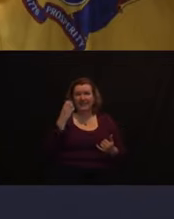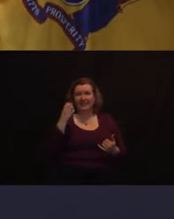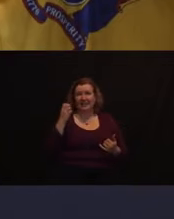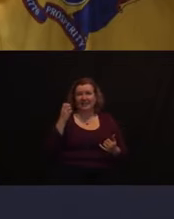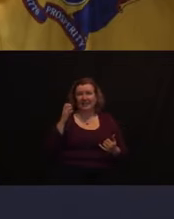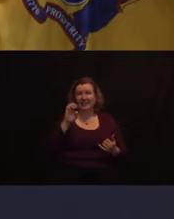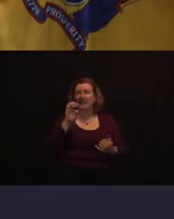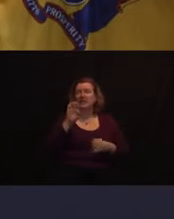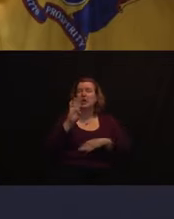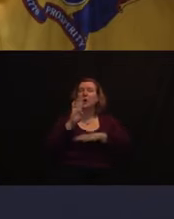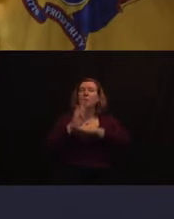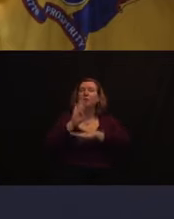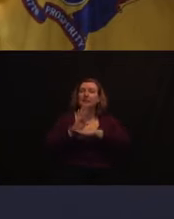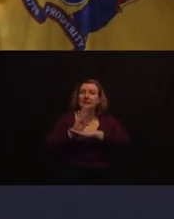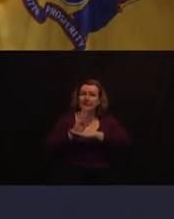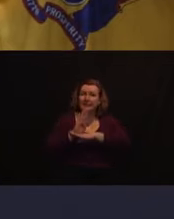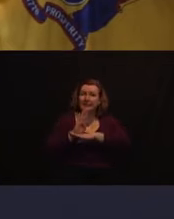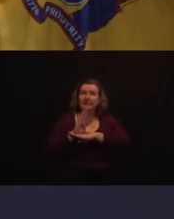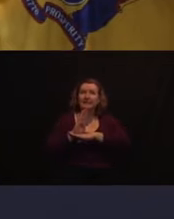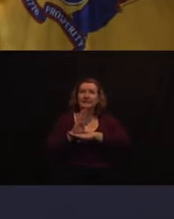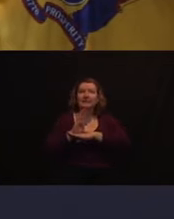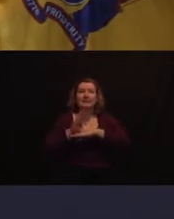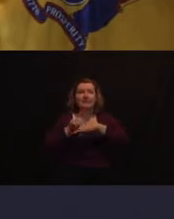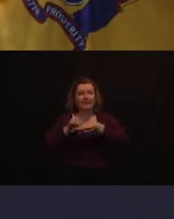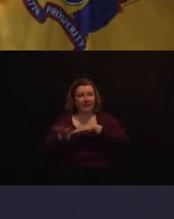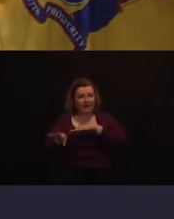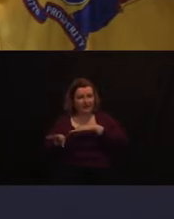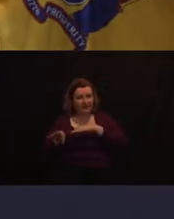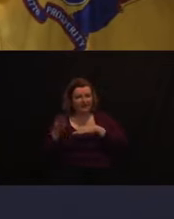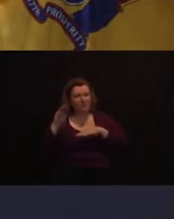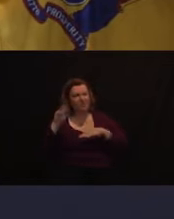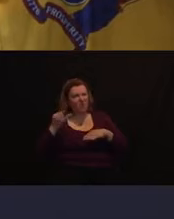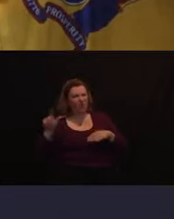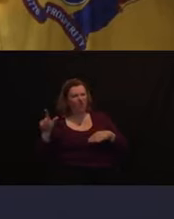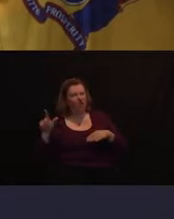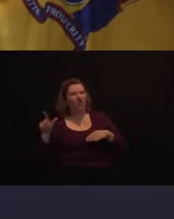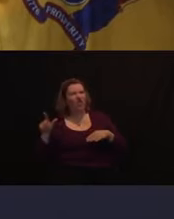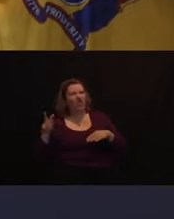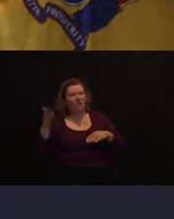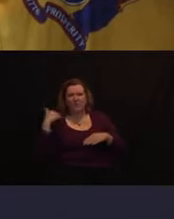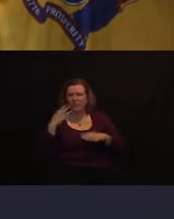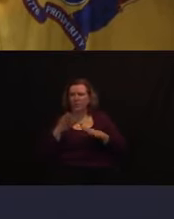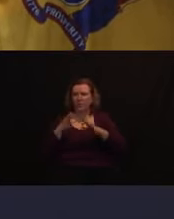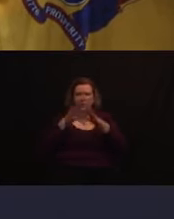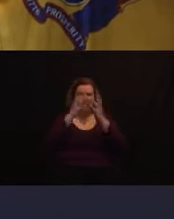had a lot of momentum before the pandemic, has picked up even further.